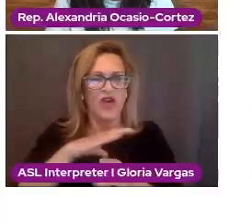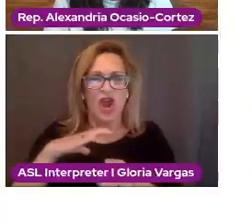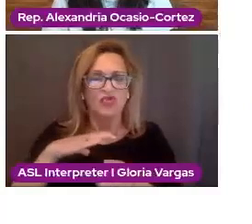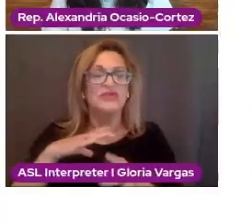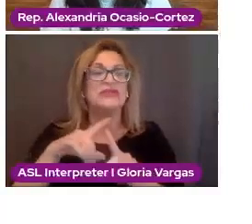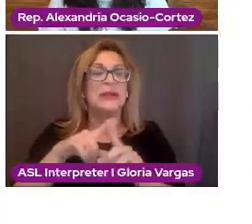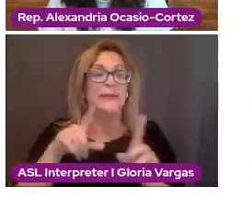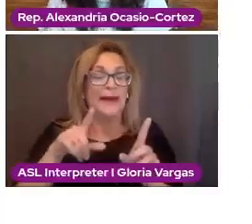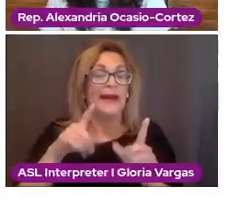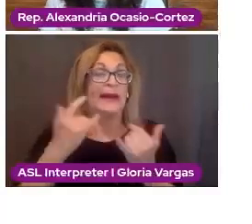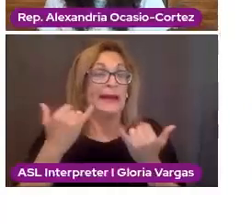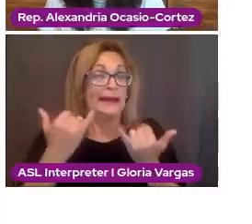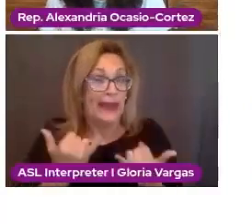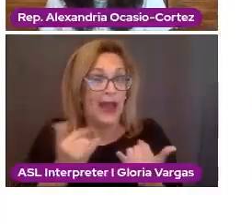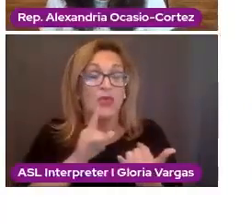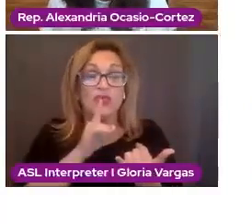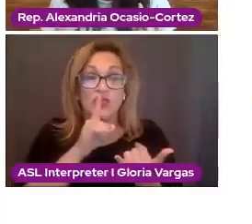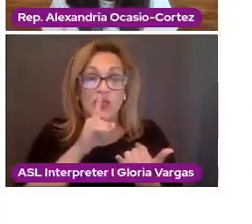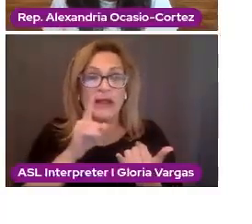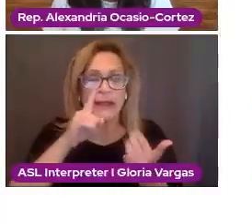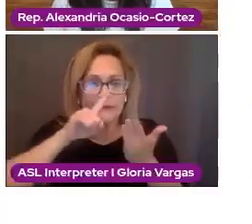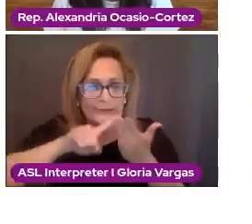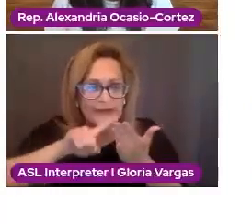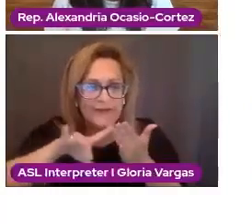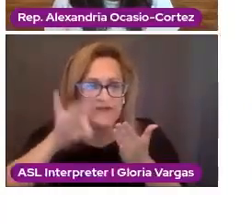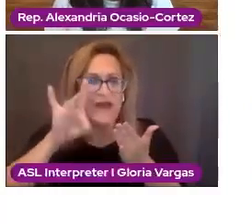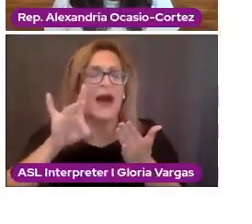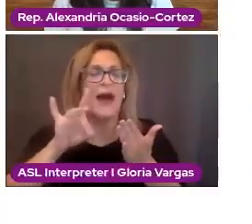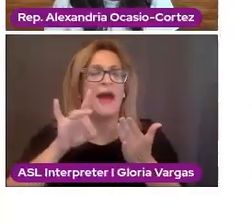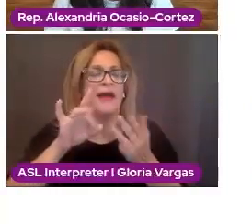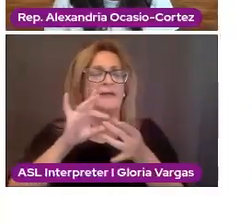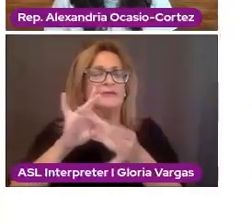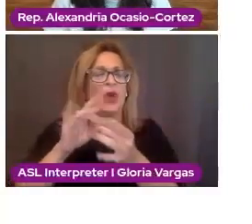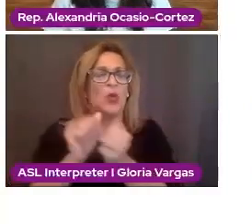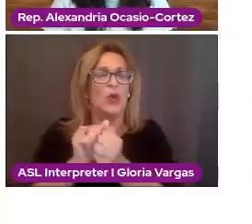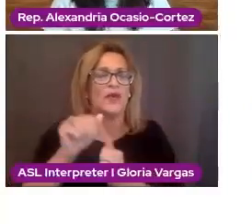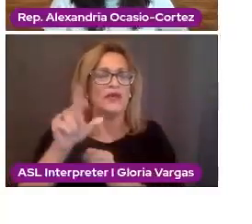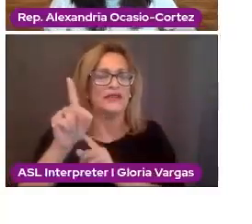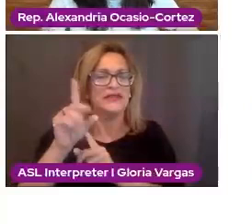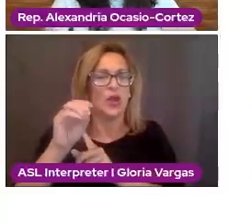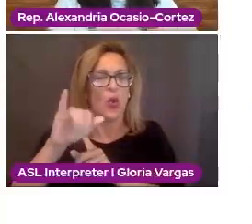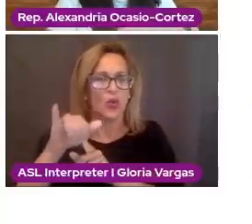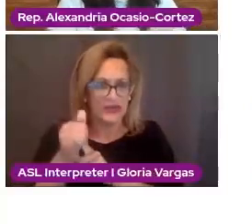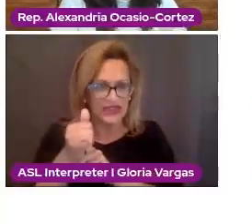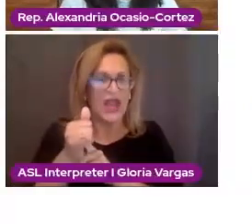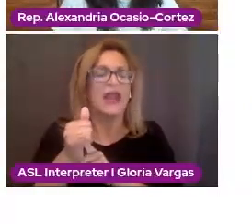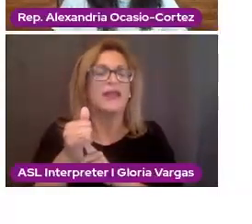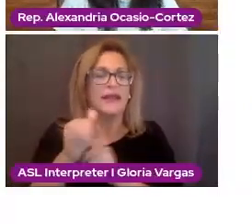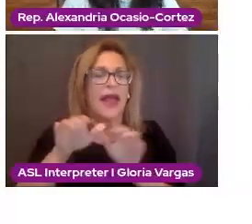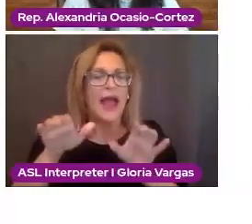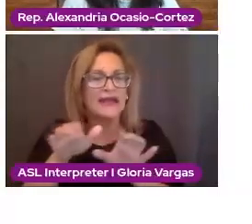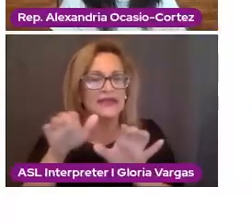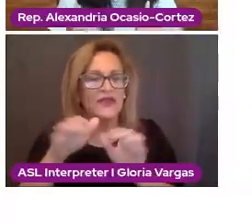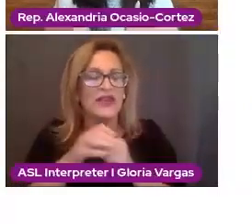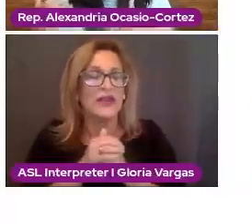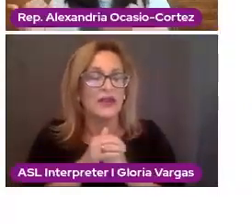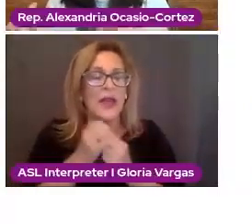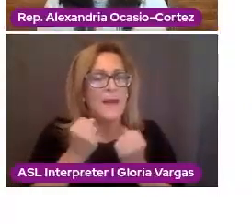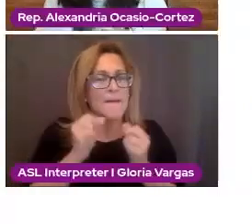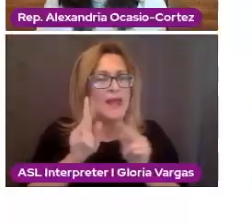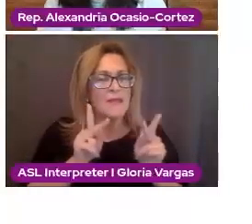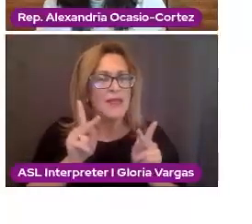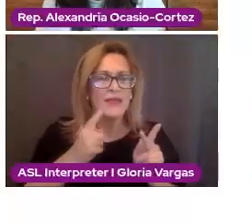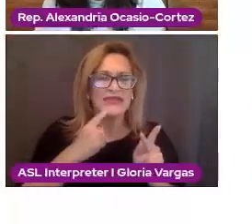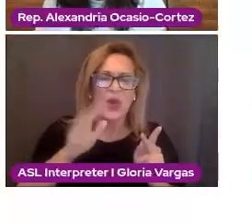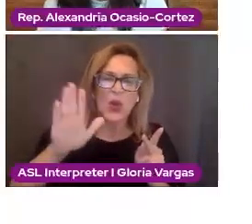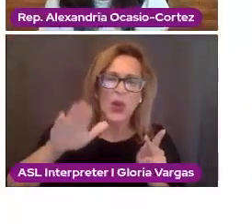questions about DOJ activity. One of the questions that I often get is people saying, why hasn't anything happened yet? Is